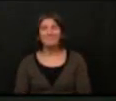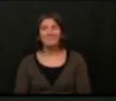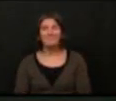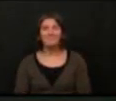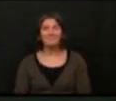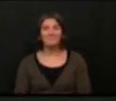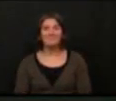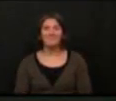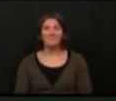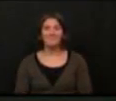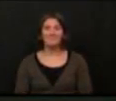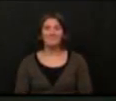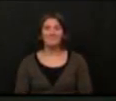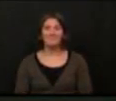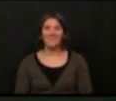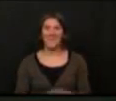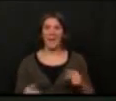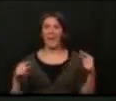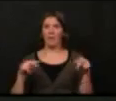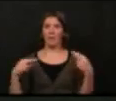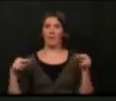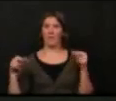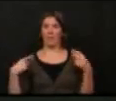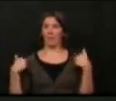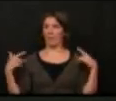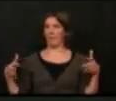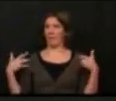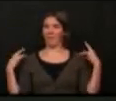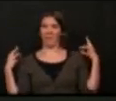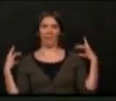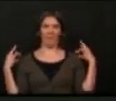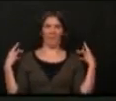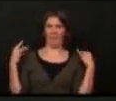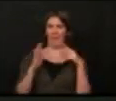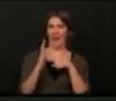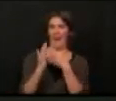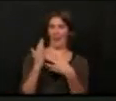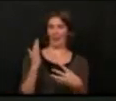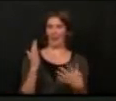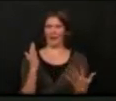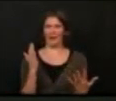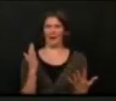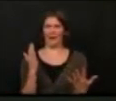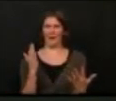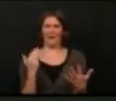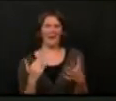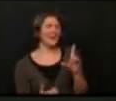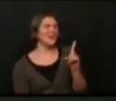Oh. I did it last time. I know. I did it as well. My dog chewed mine.